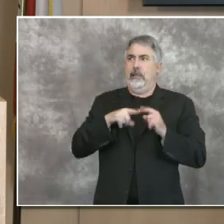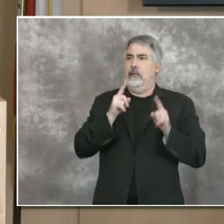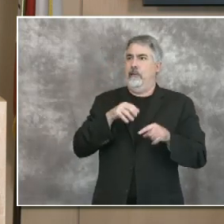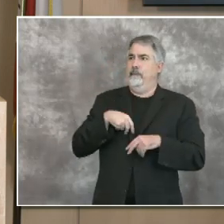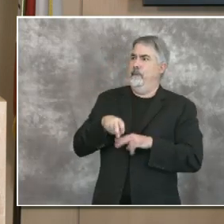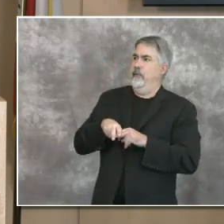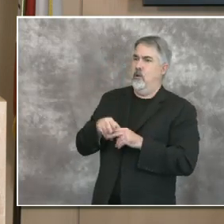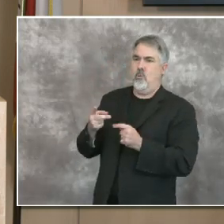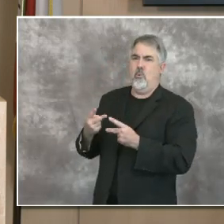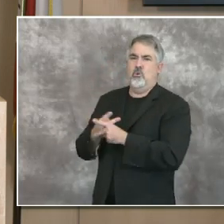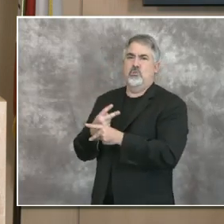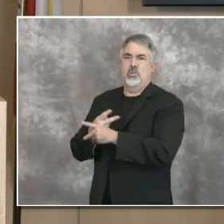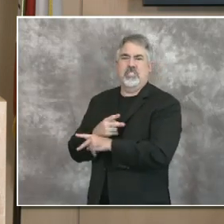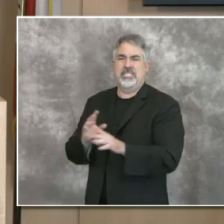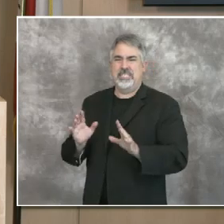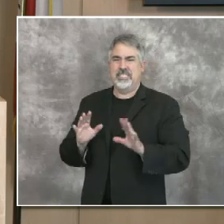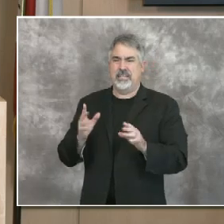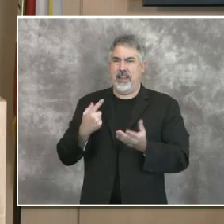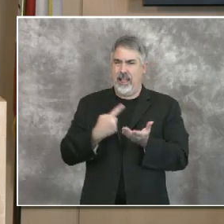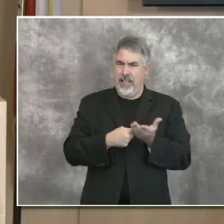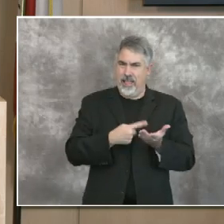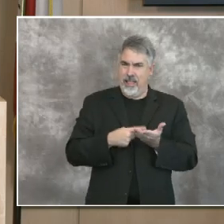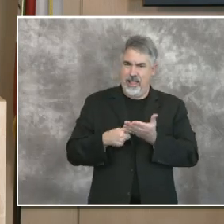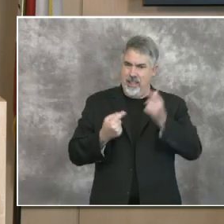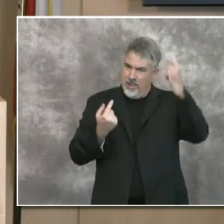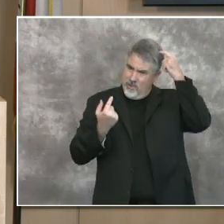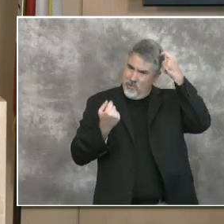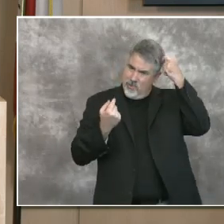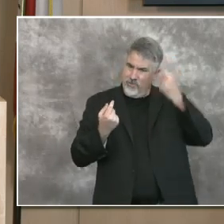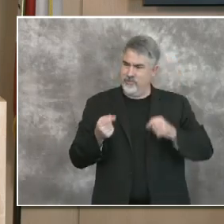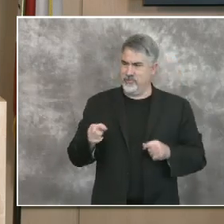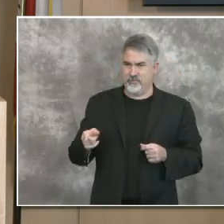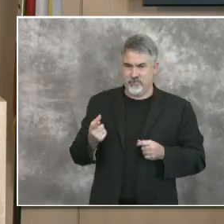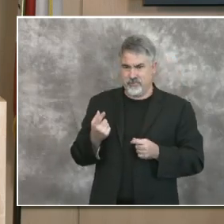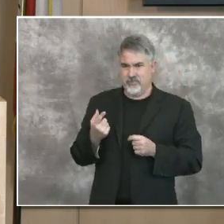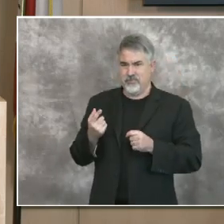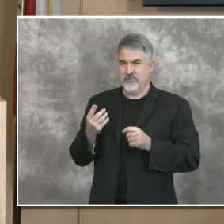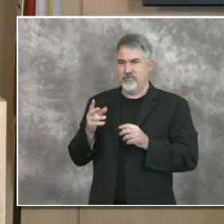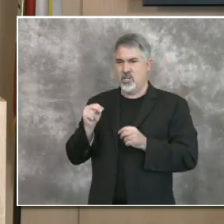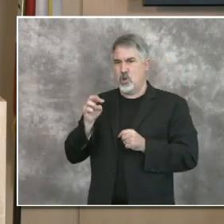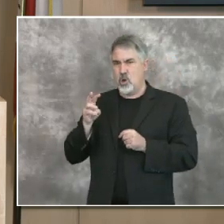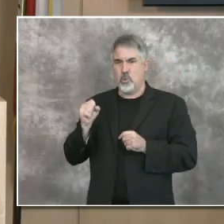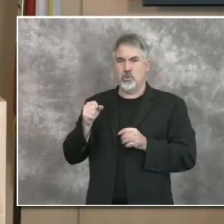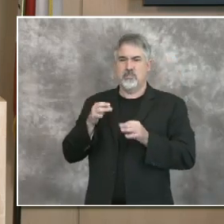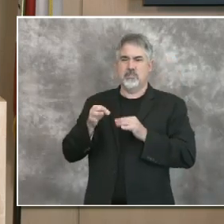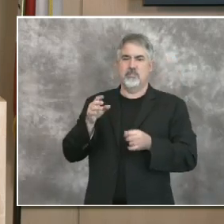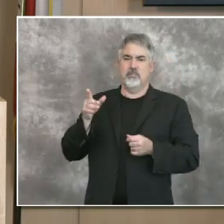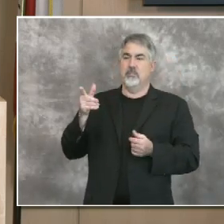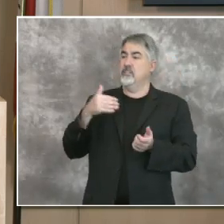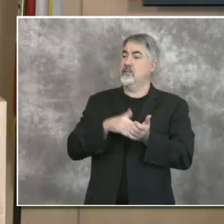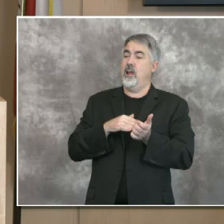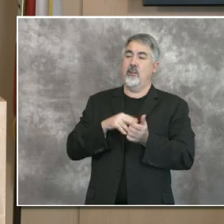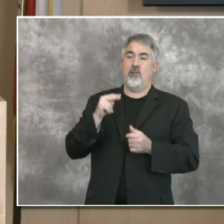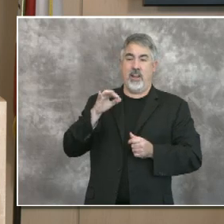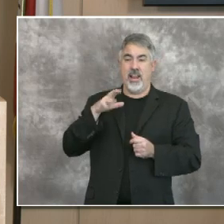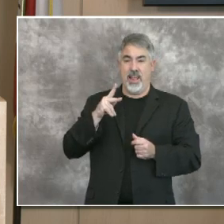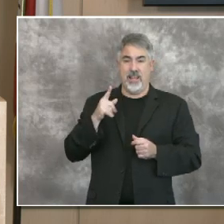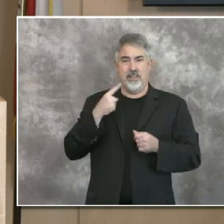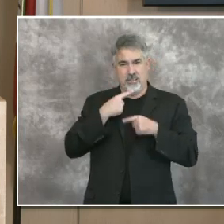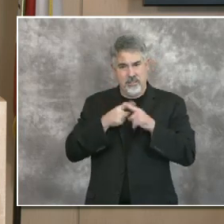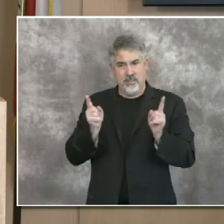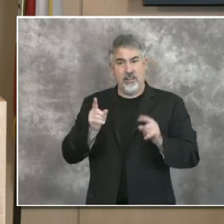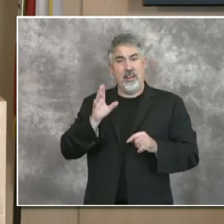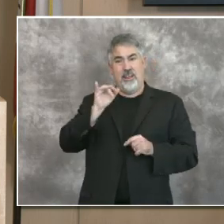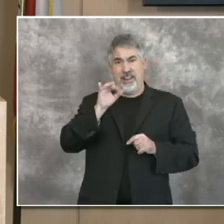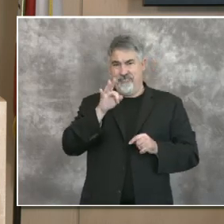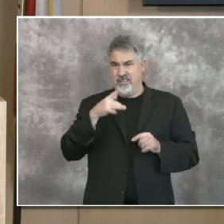Dr. Ifatides actually made a very important comment on this a number of weeks ago, but it gives me an opportunity to